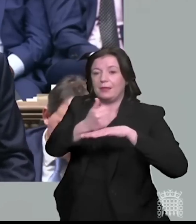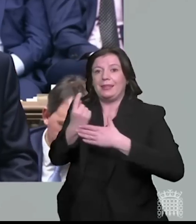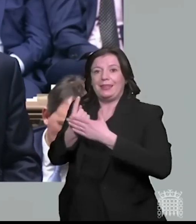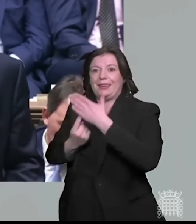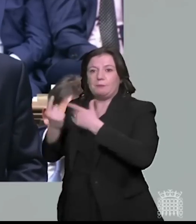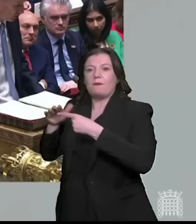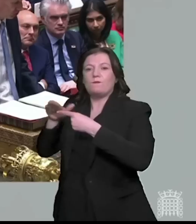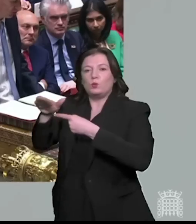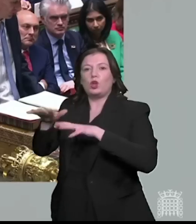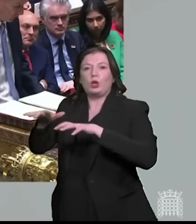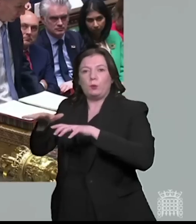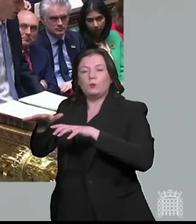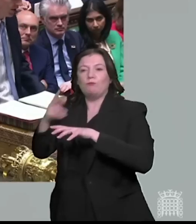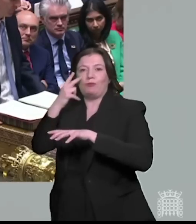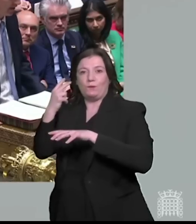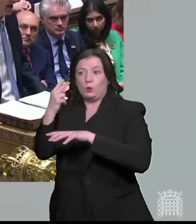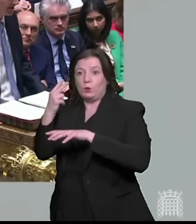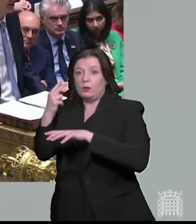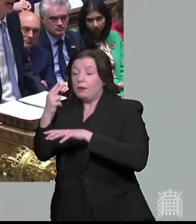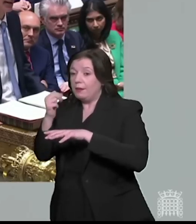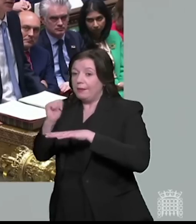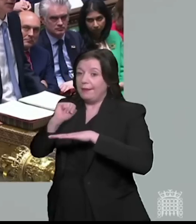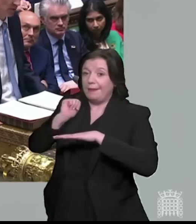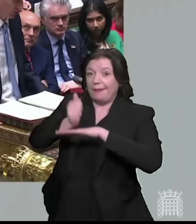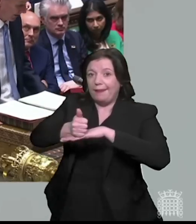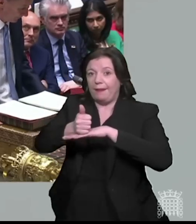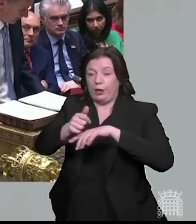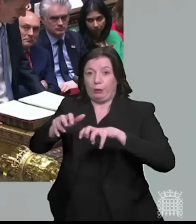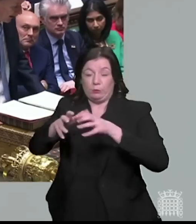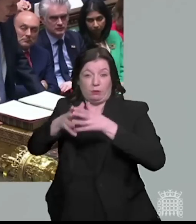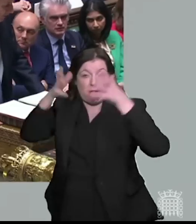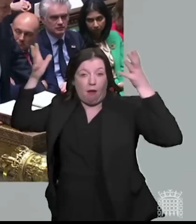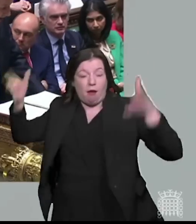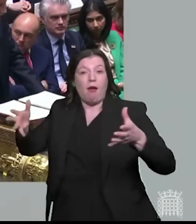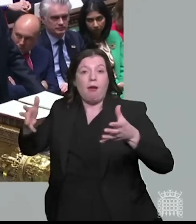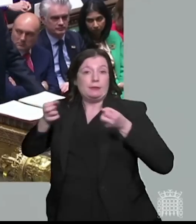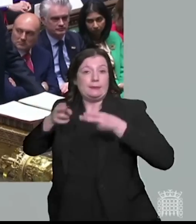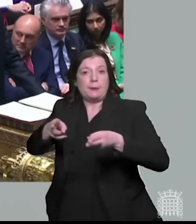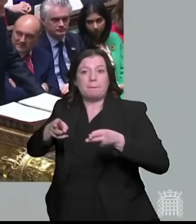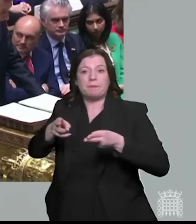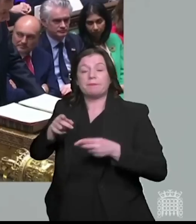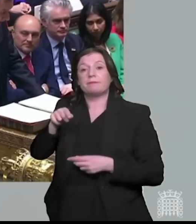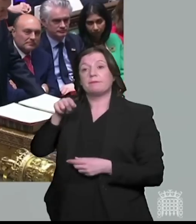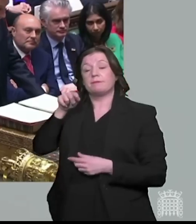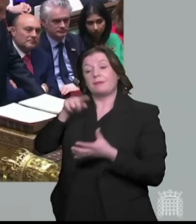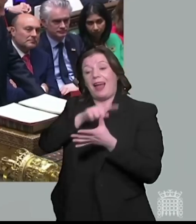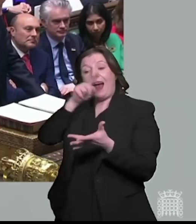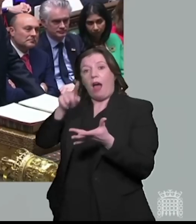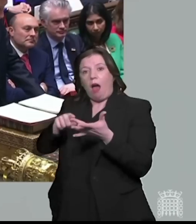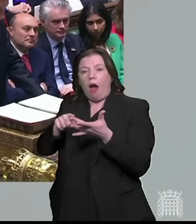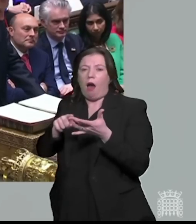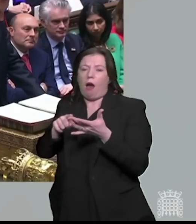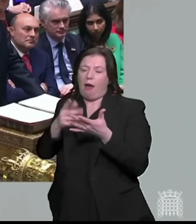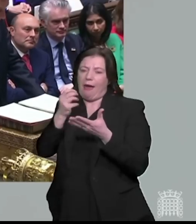Independent Future of Compute Review for an exascale computer. The power needed by AI's